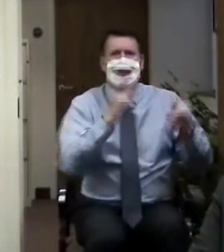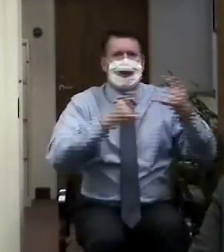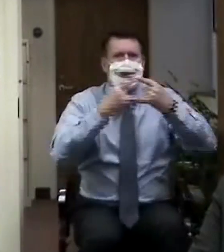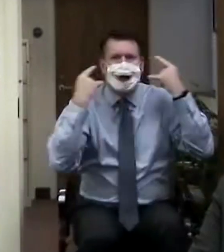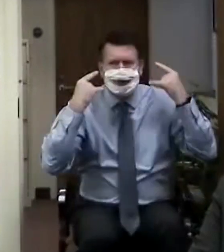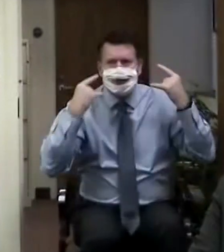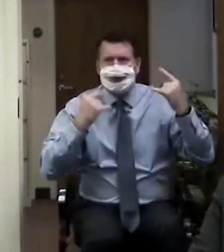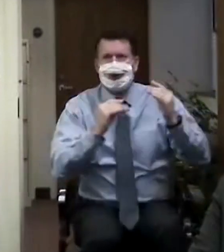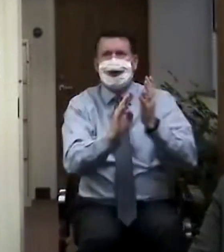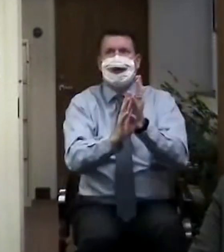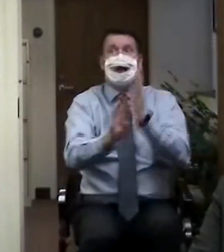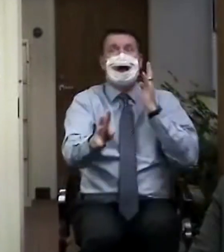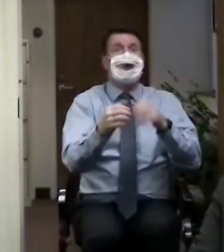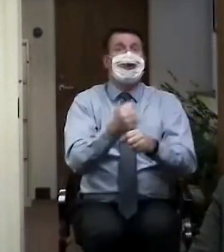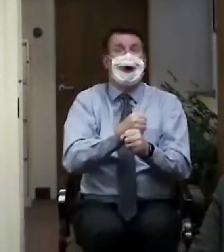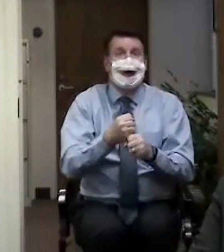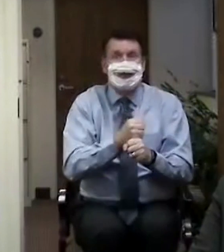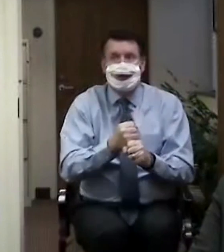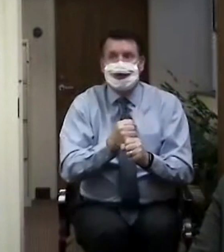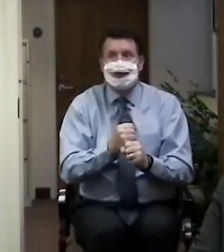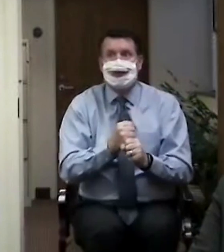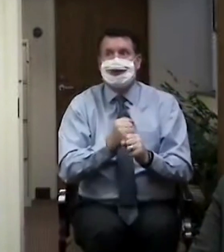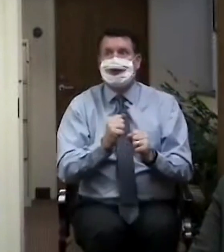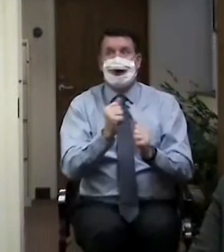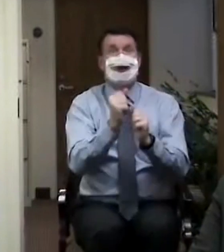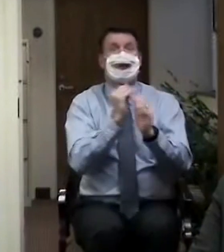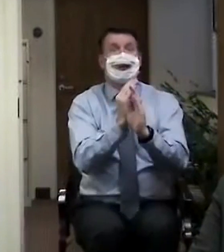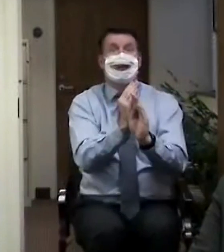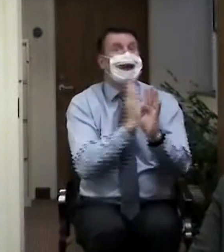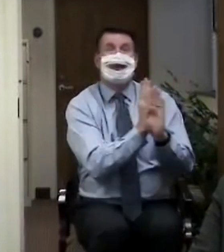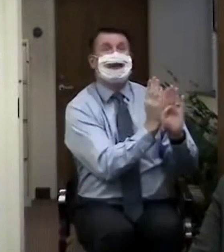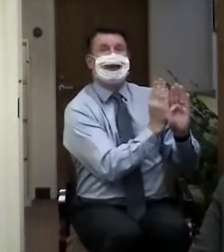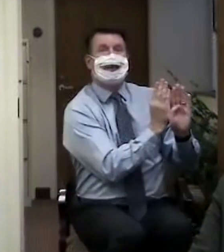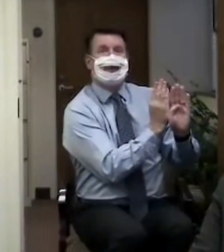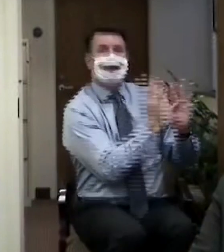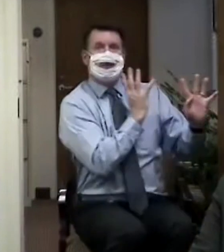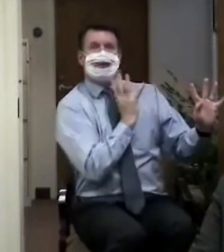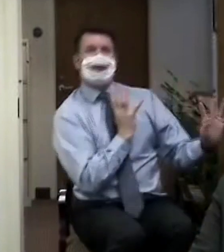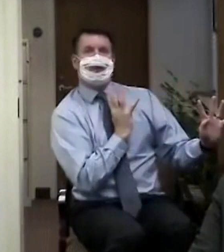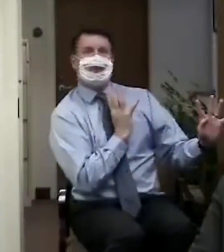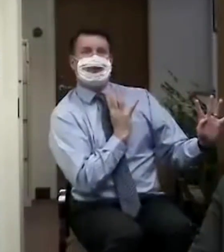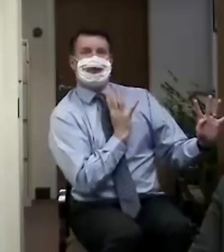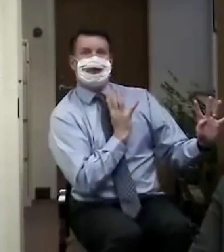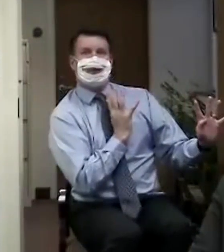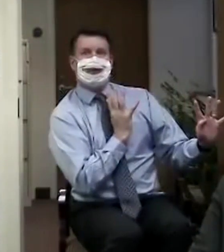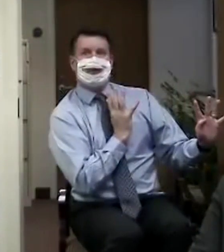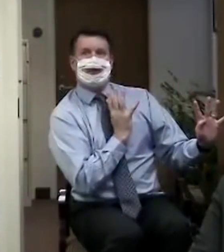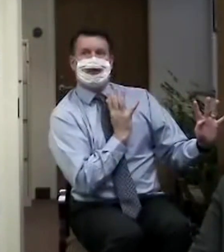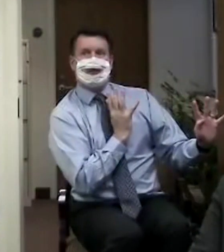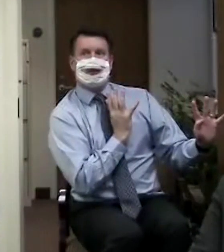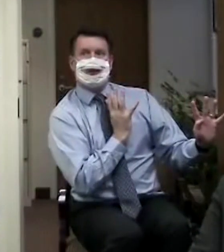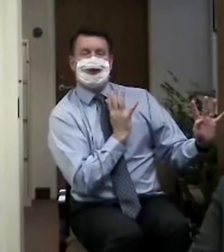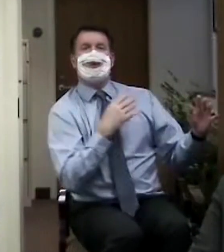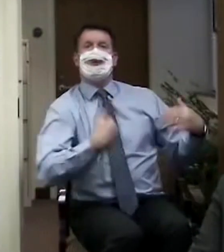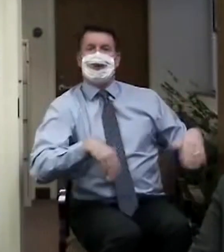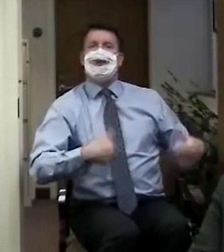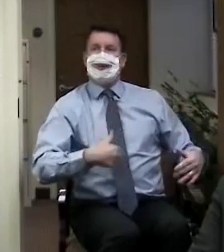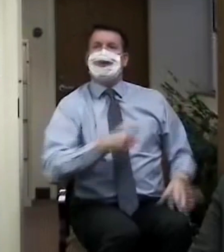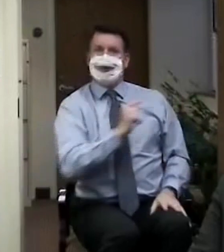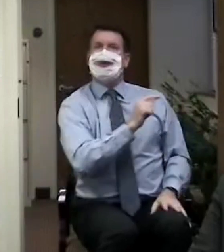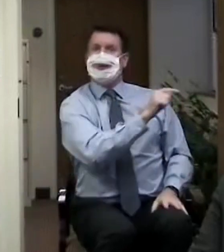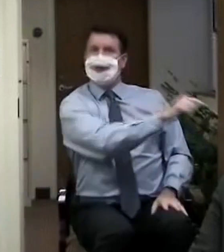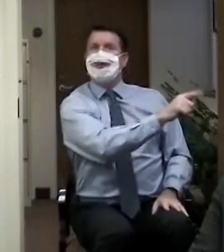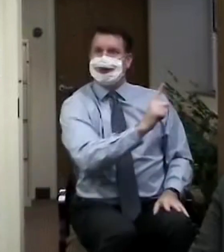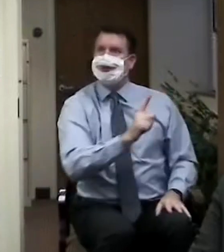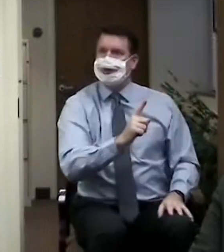the economy can open up by obeying social distancing, by continued masking. And I believe if we do it slowly, we can